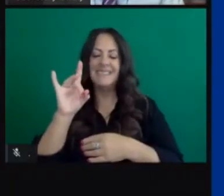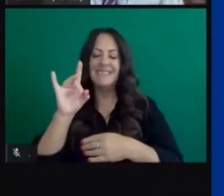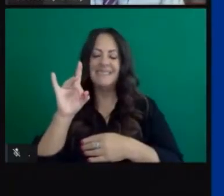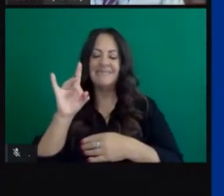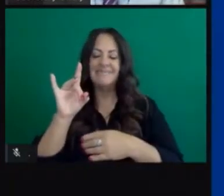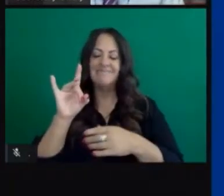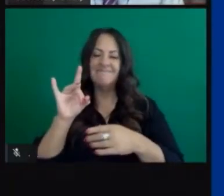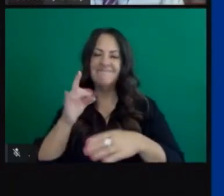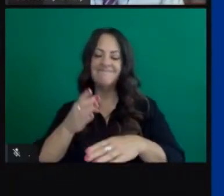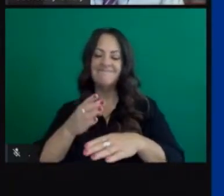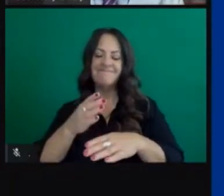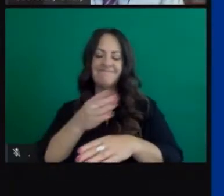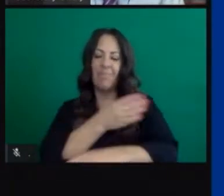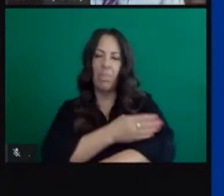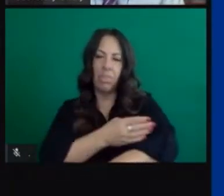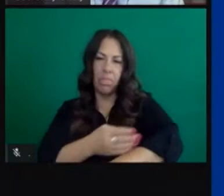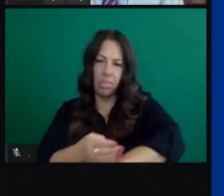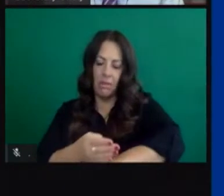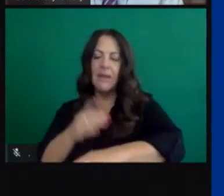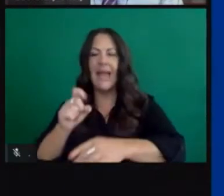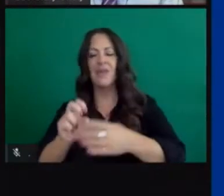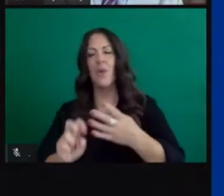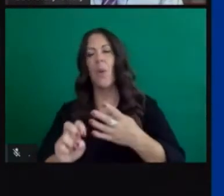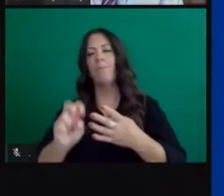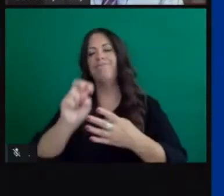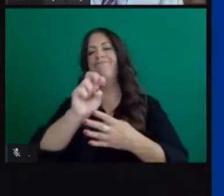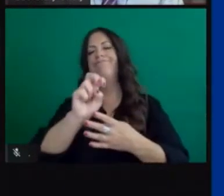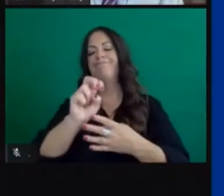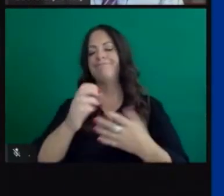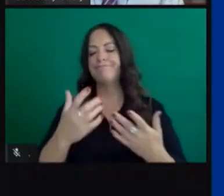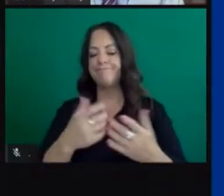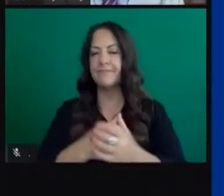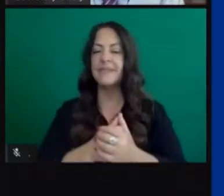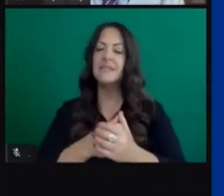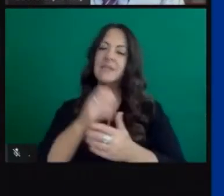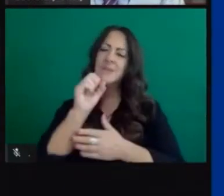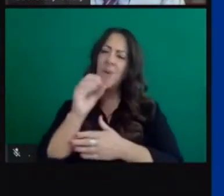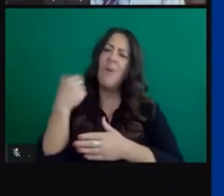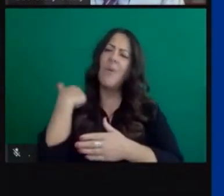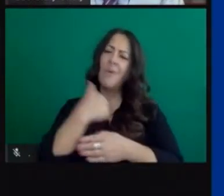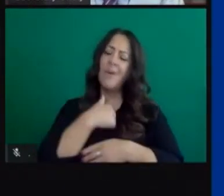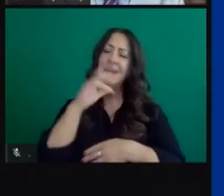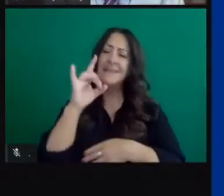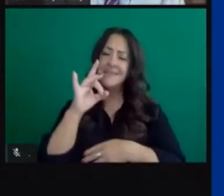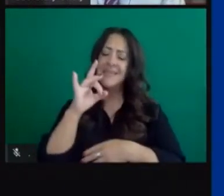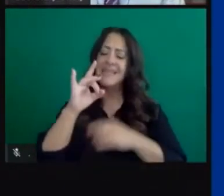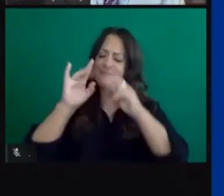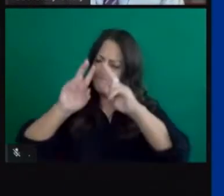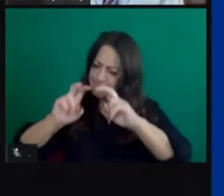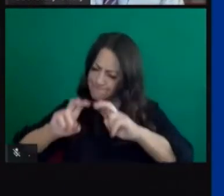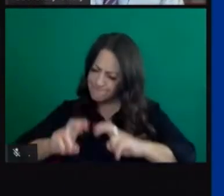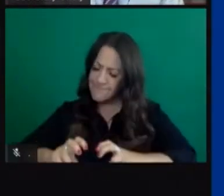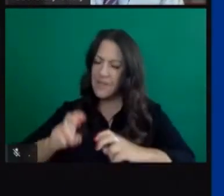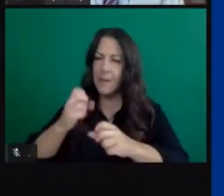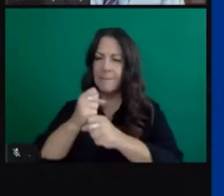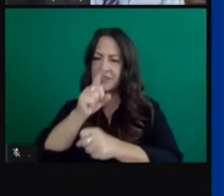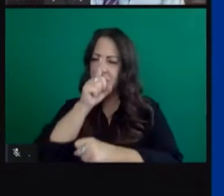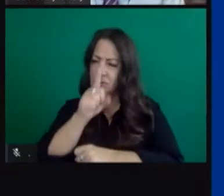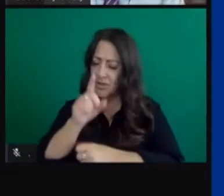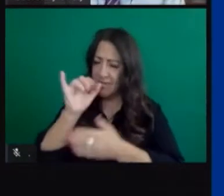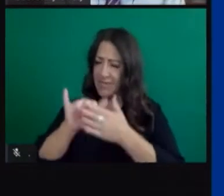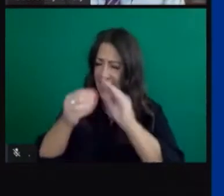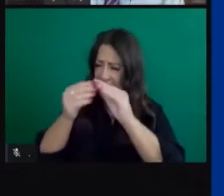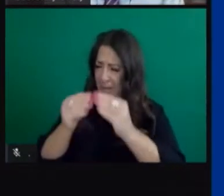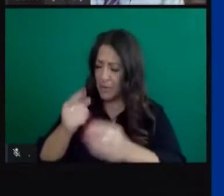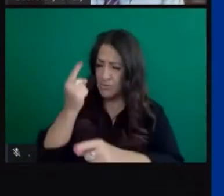are important moves at a county. We have spent quite a bit of time looking at the data, ensuring that the trends